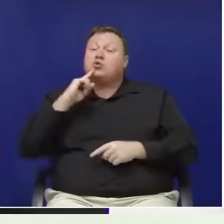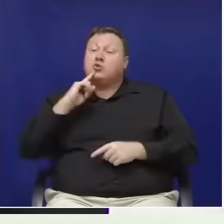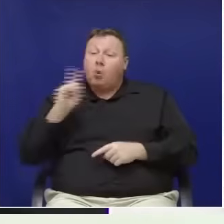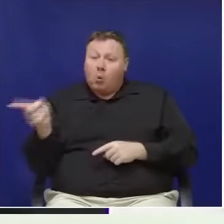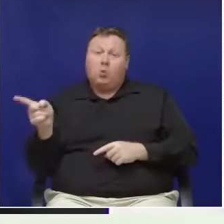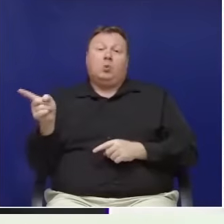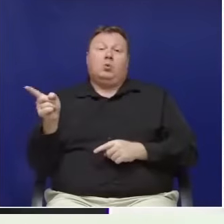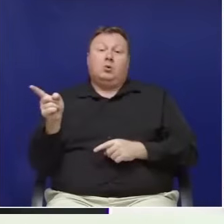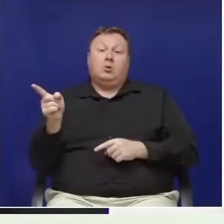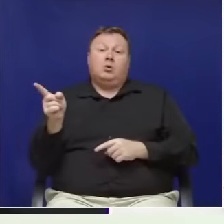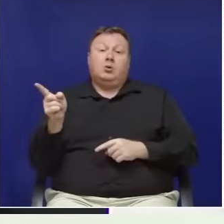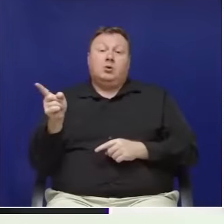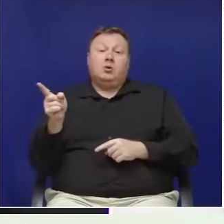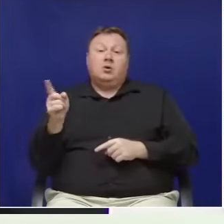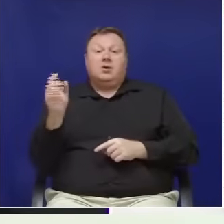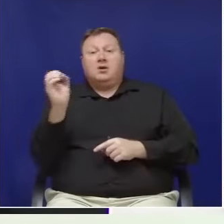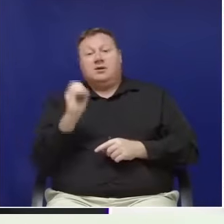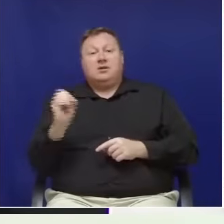move away from